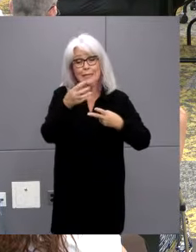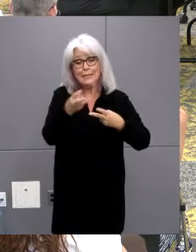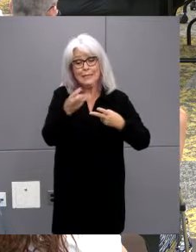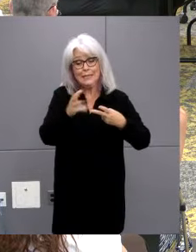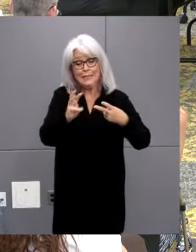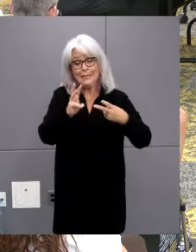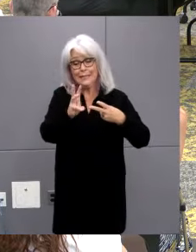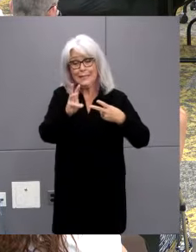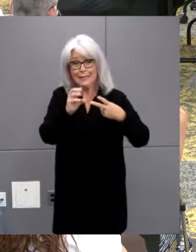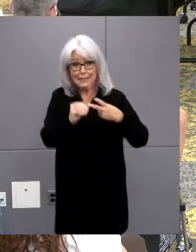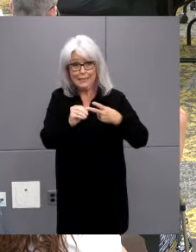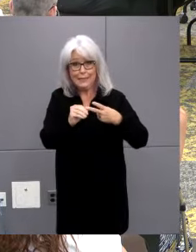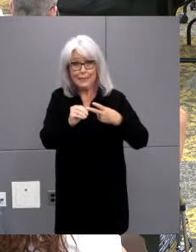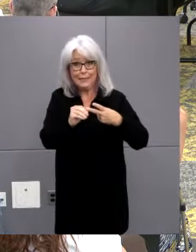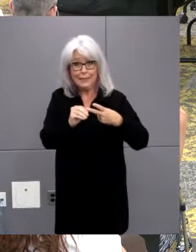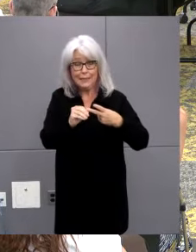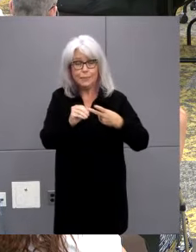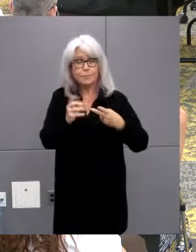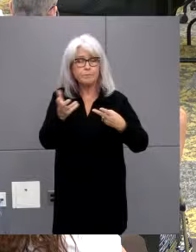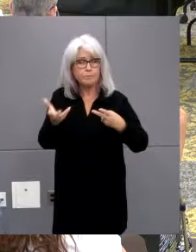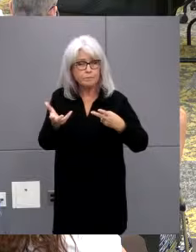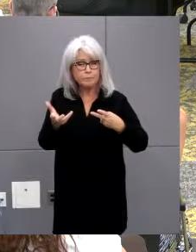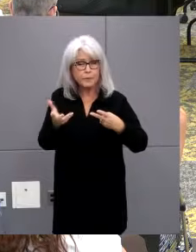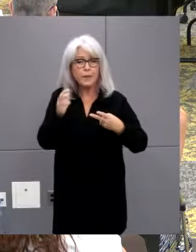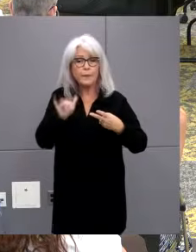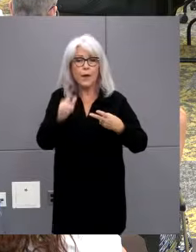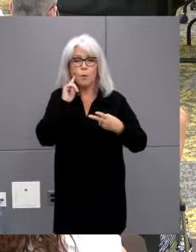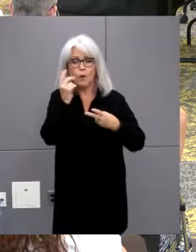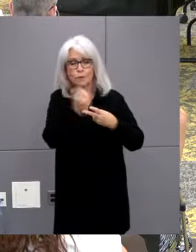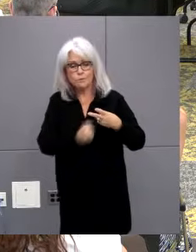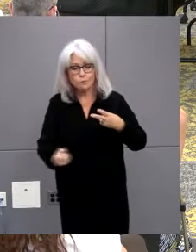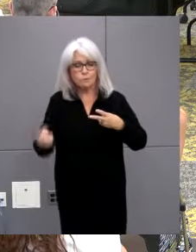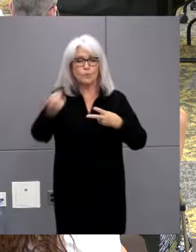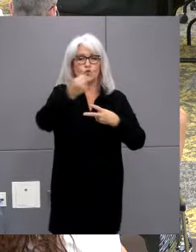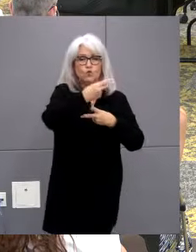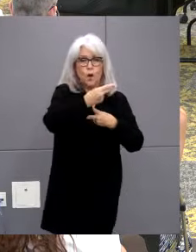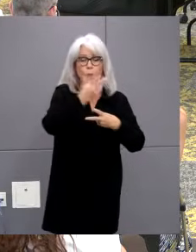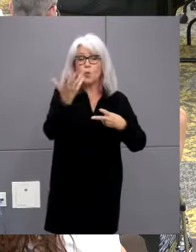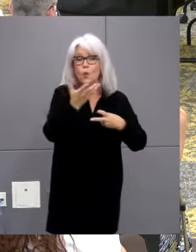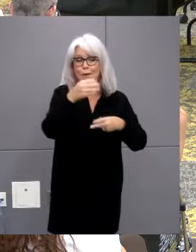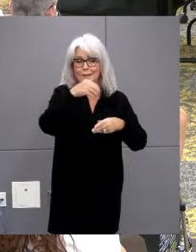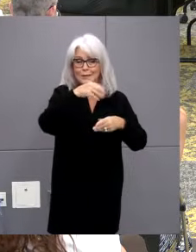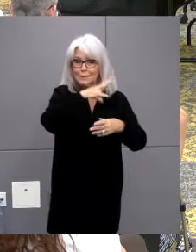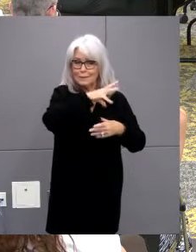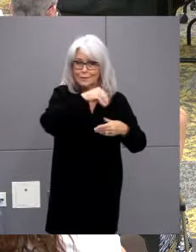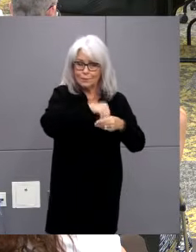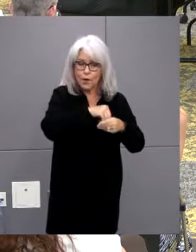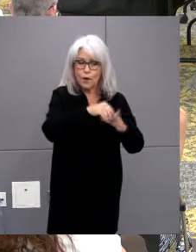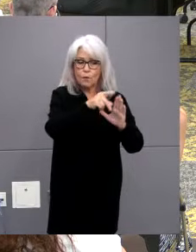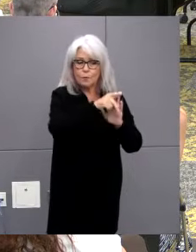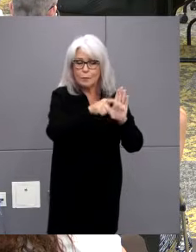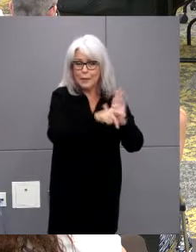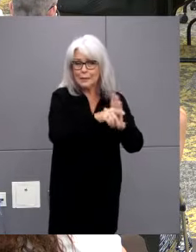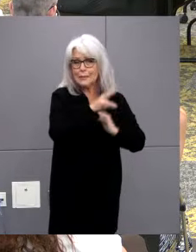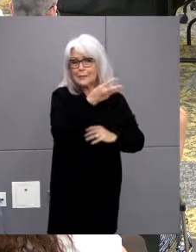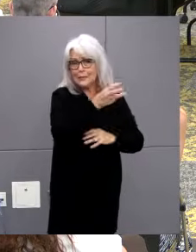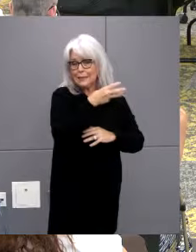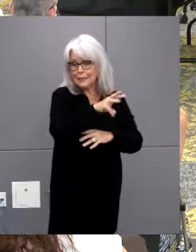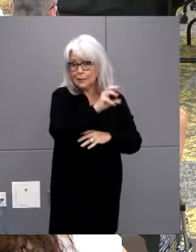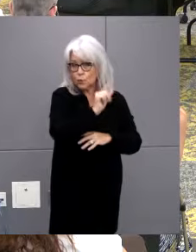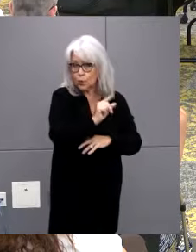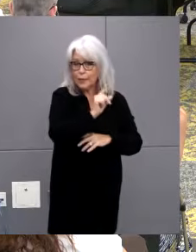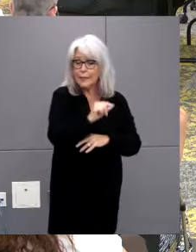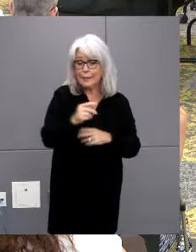1660 in essence will trump what's in 1620. And aspects of 1660